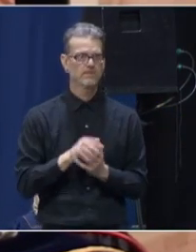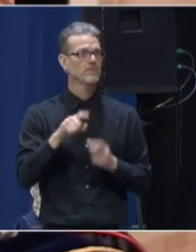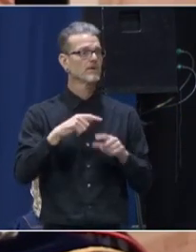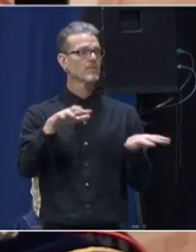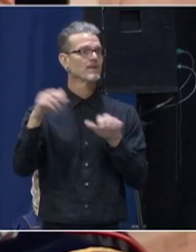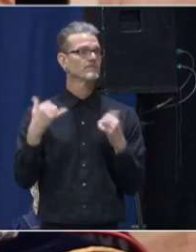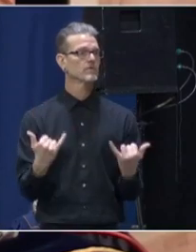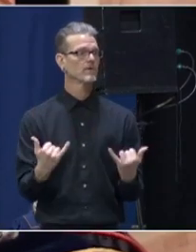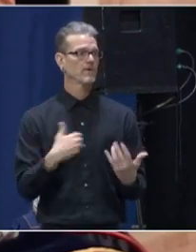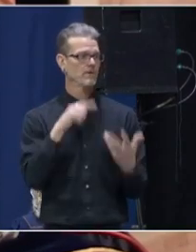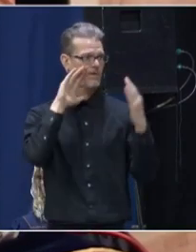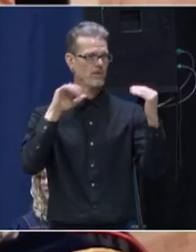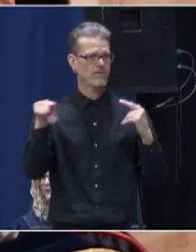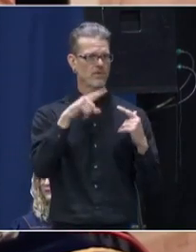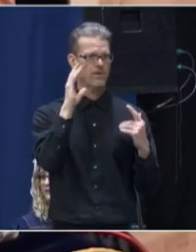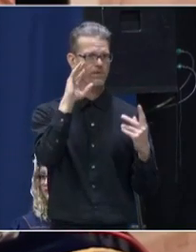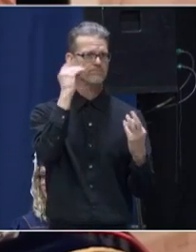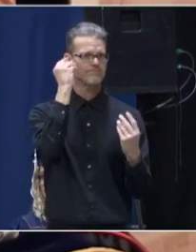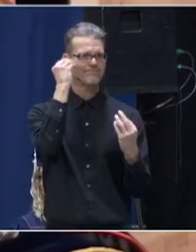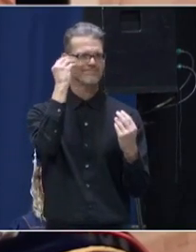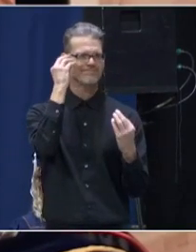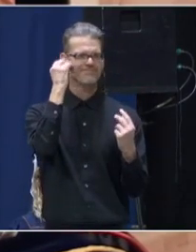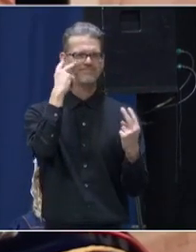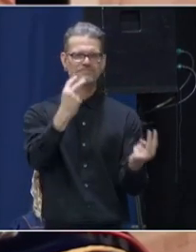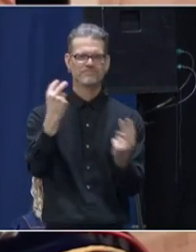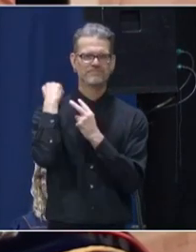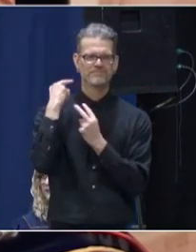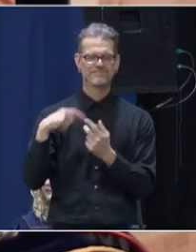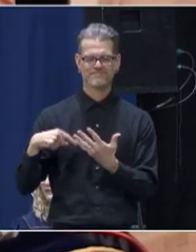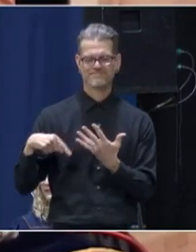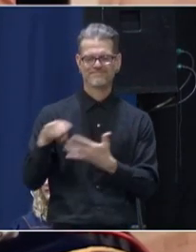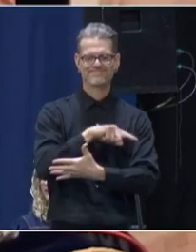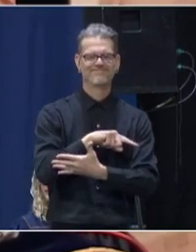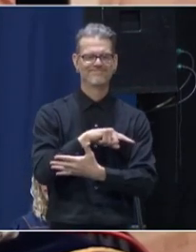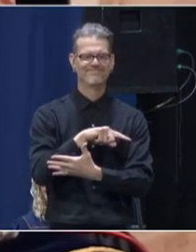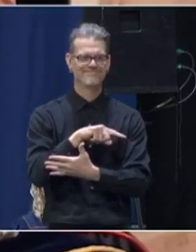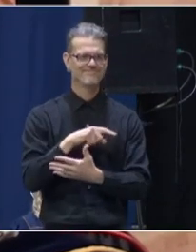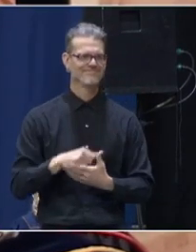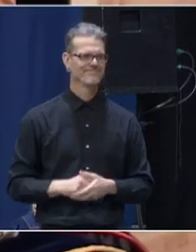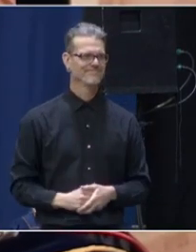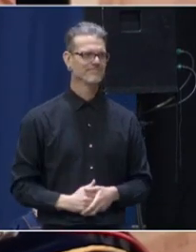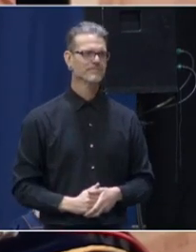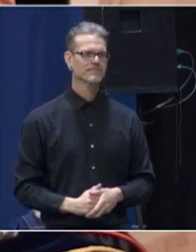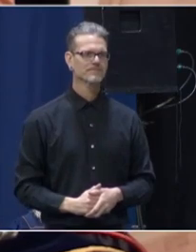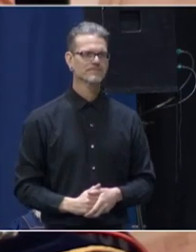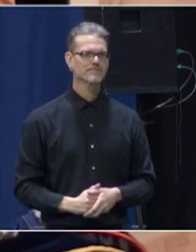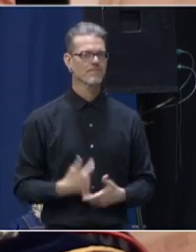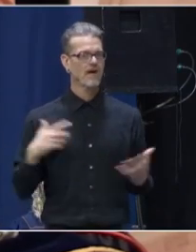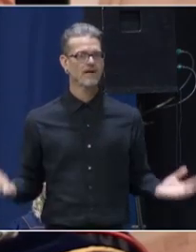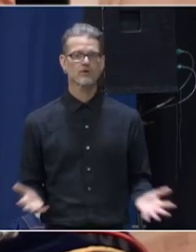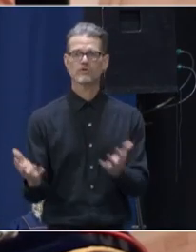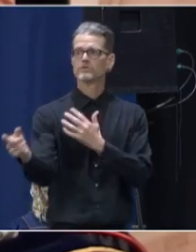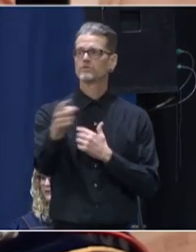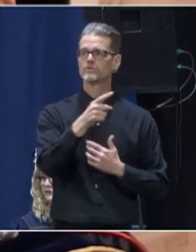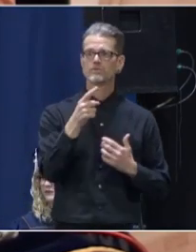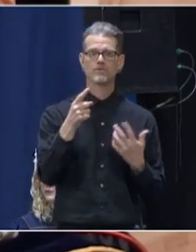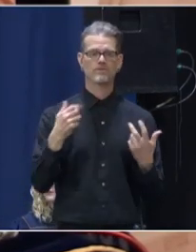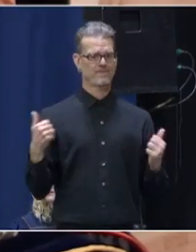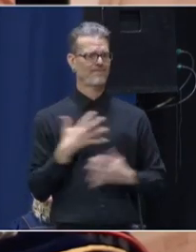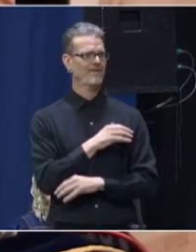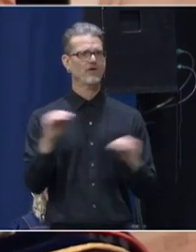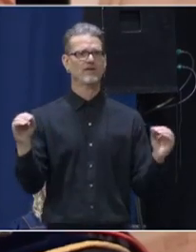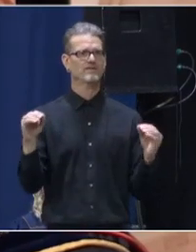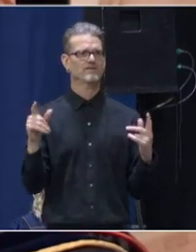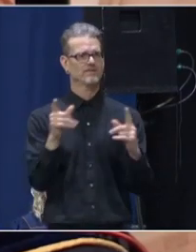you will take time to reflect on the rowing you have done to earn your degree. And I encourage you to be fearless